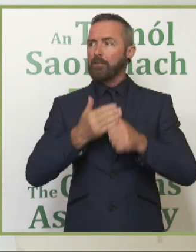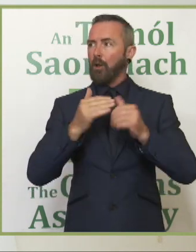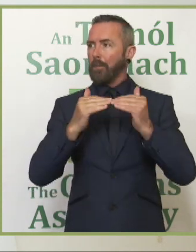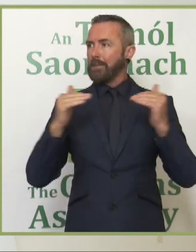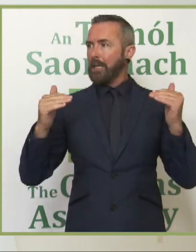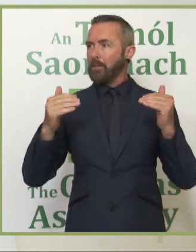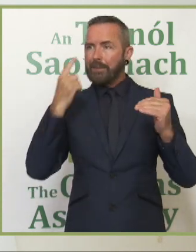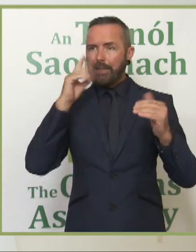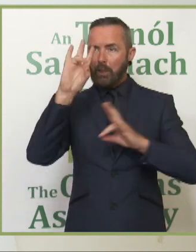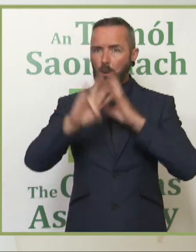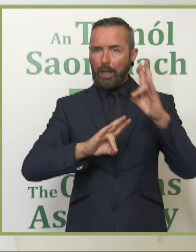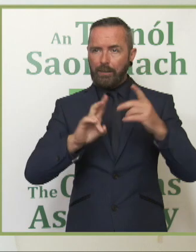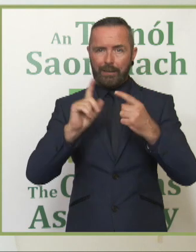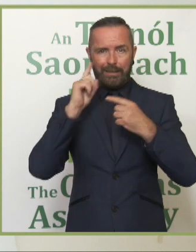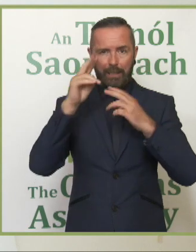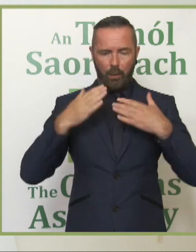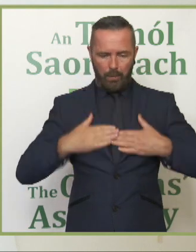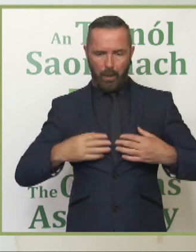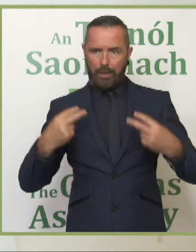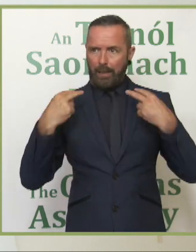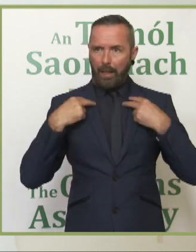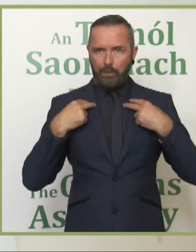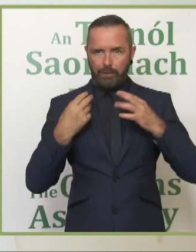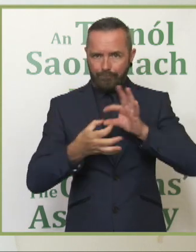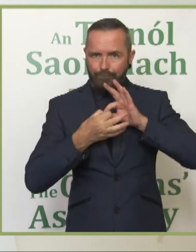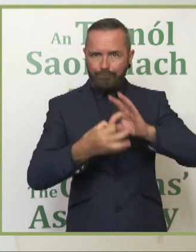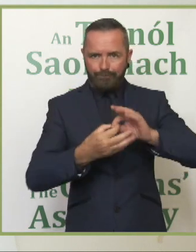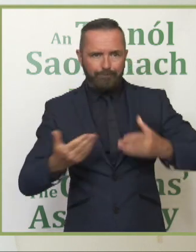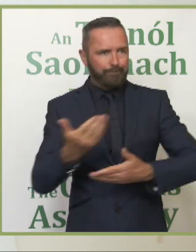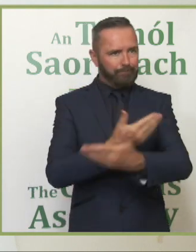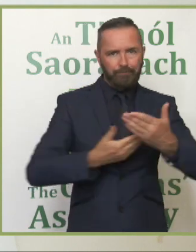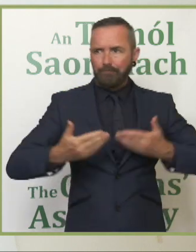questions coming in, see the body language, see the engagement, and hear the